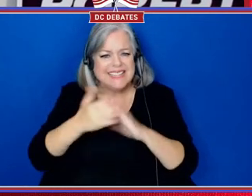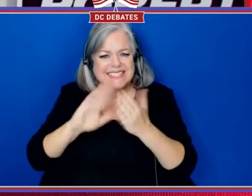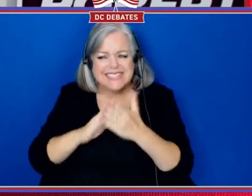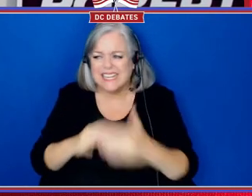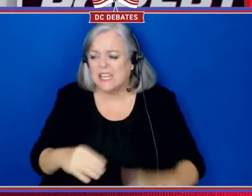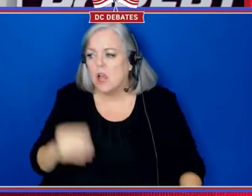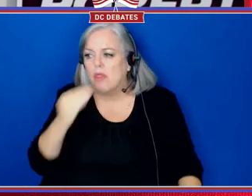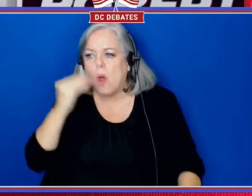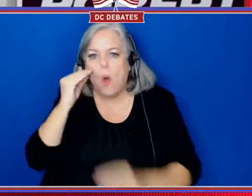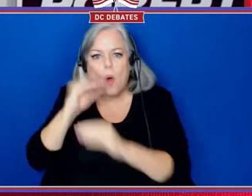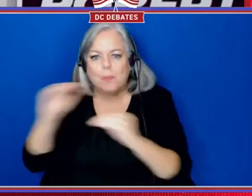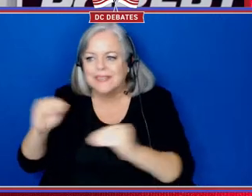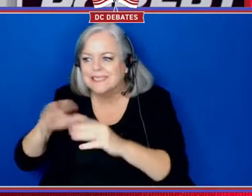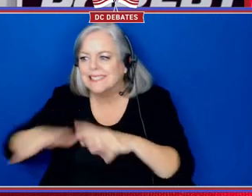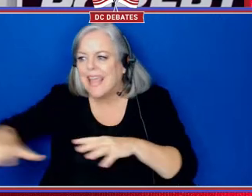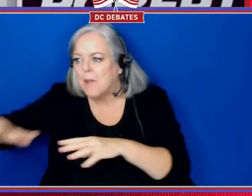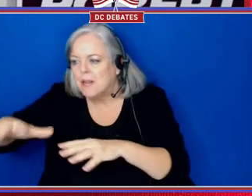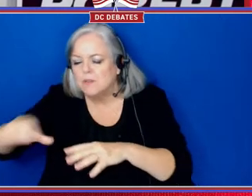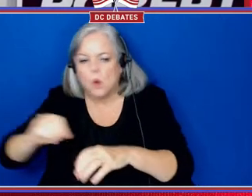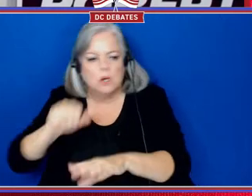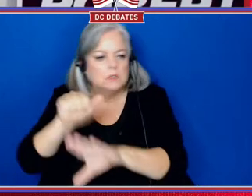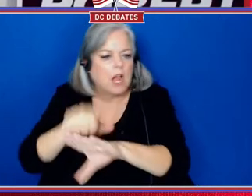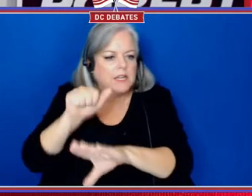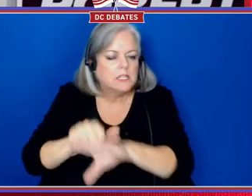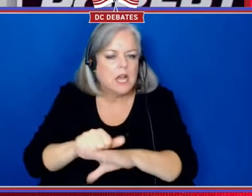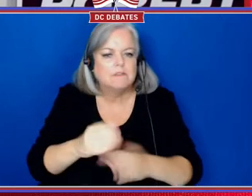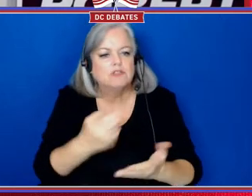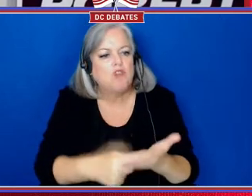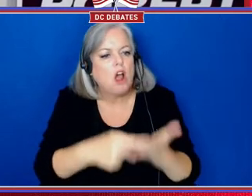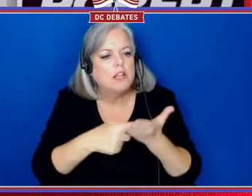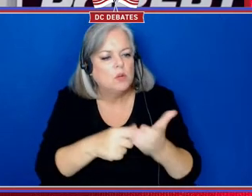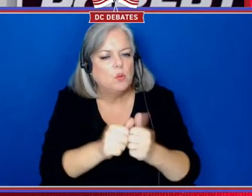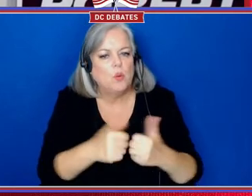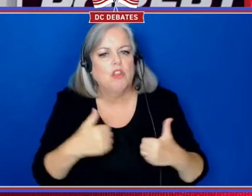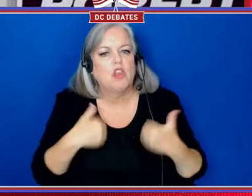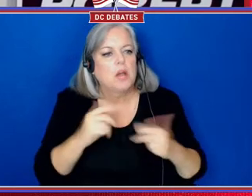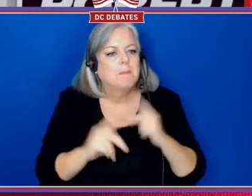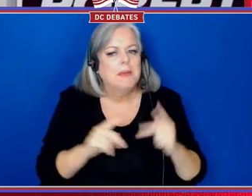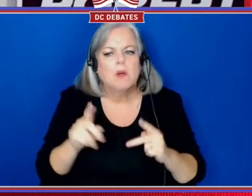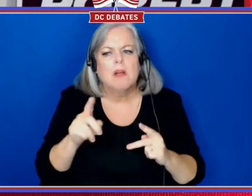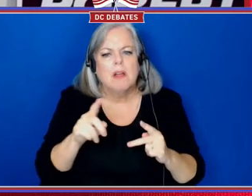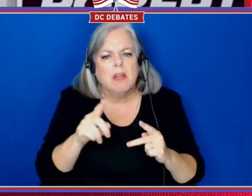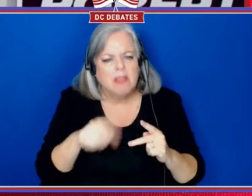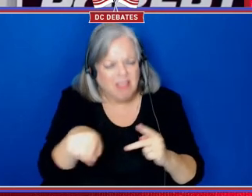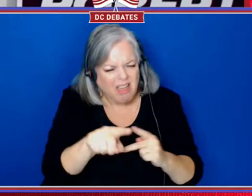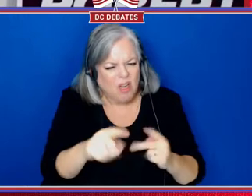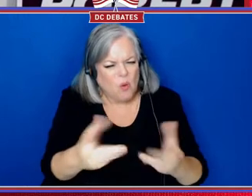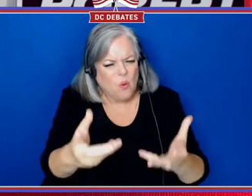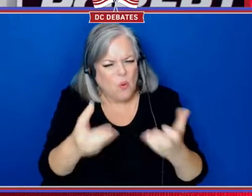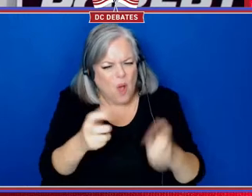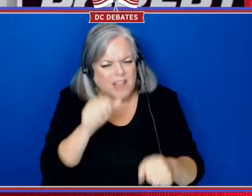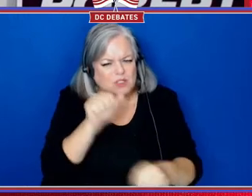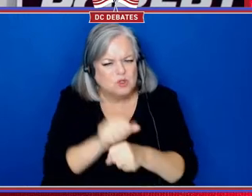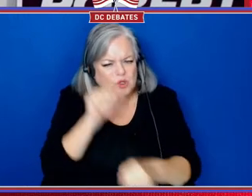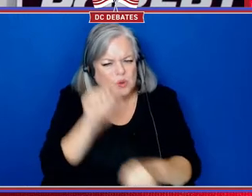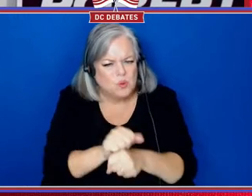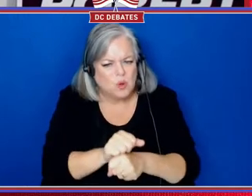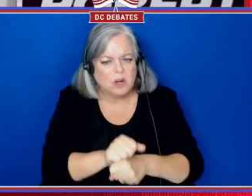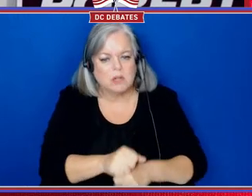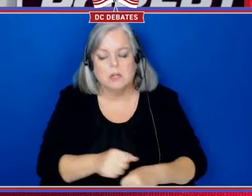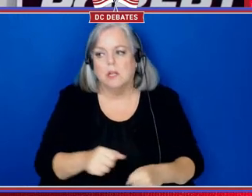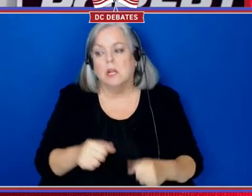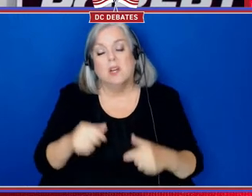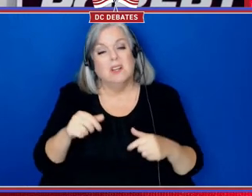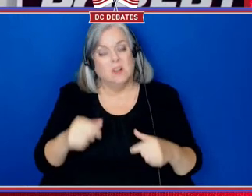or talking to young people. People in our city want to work. We have a higher unemployment rate than any other state.